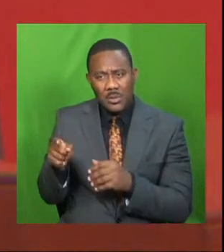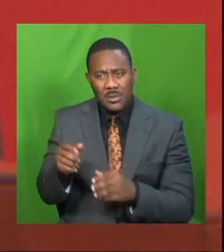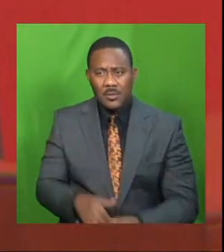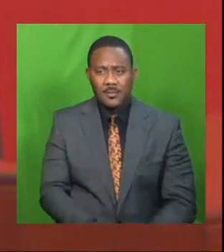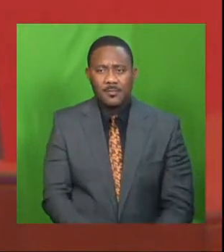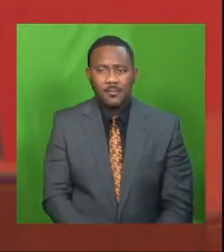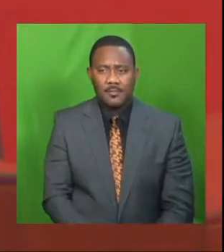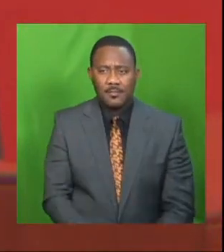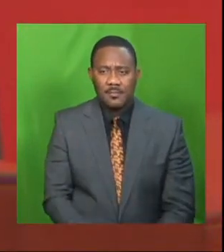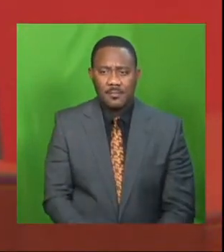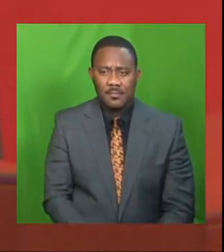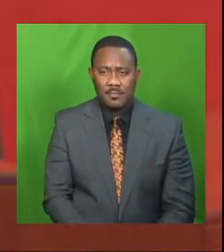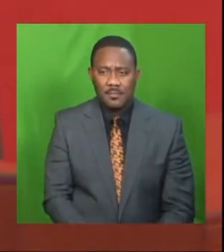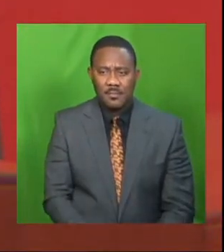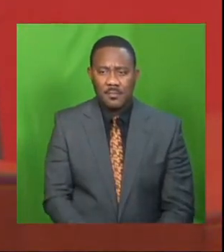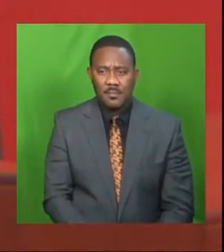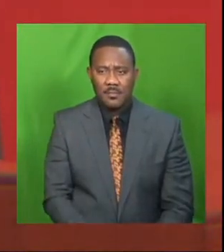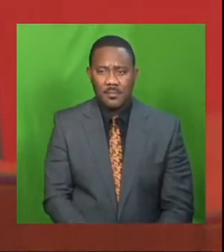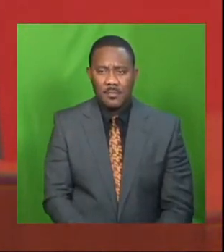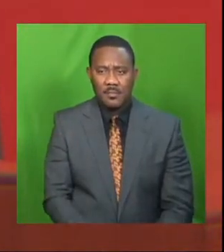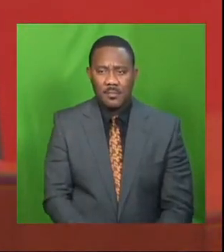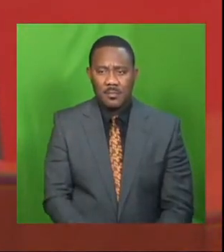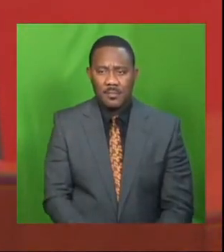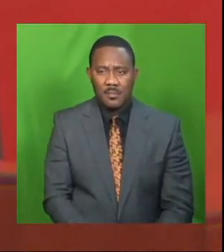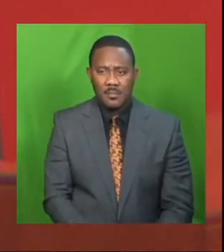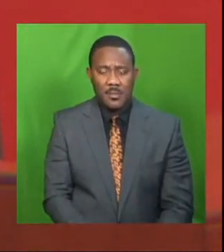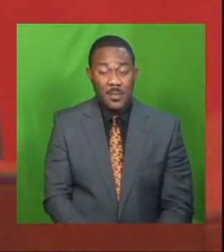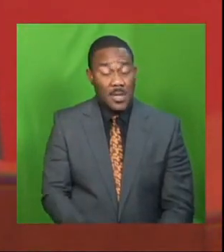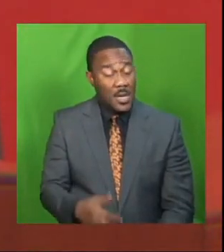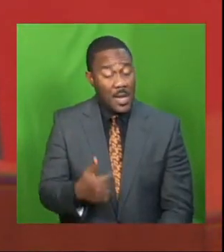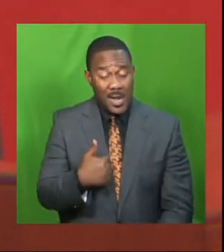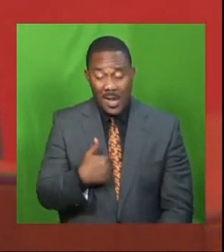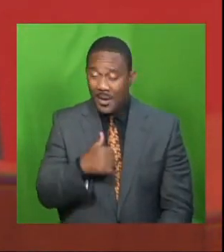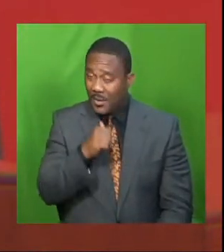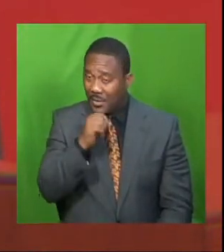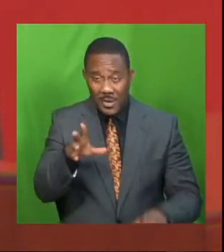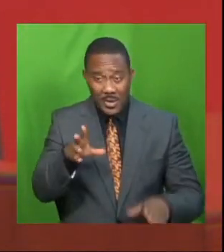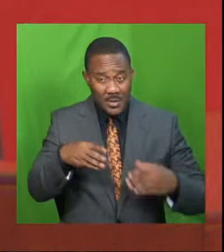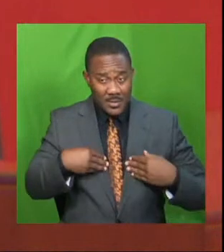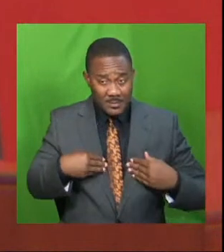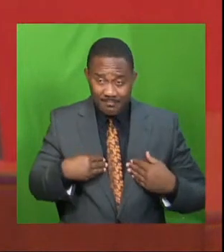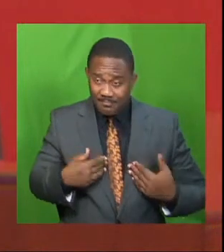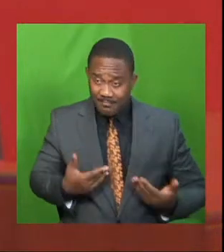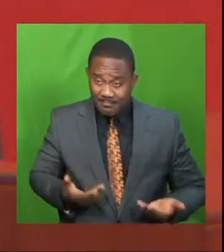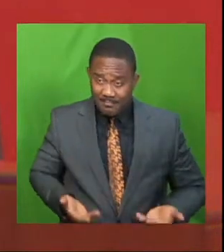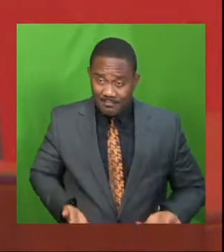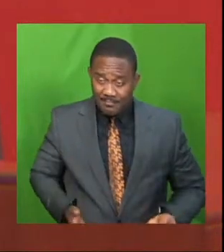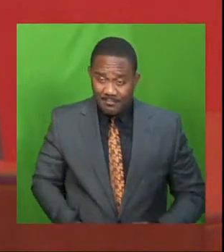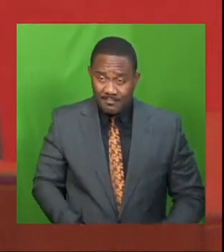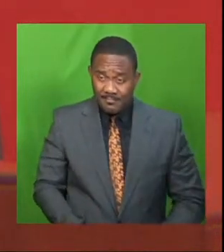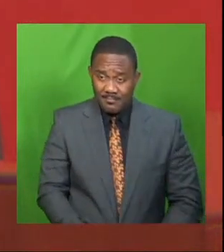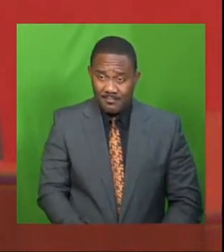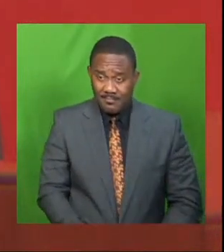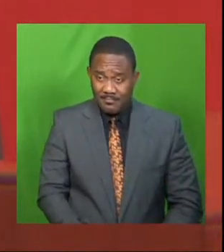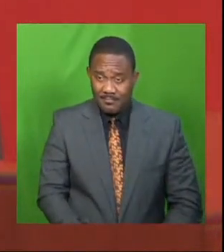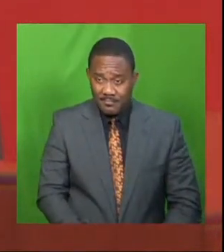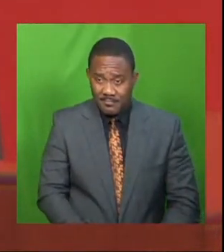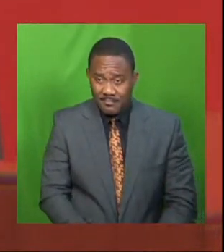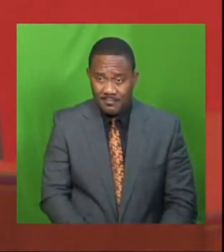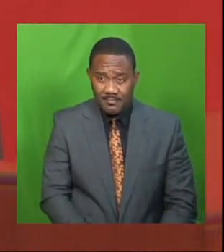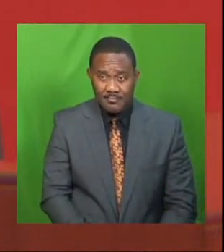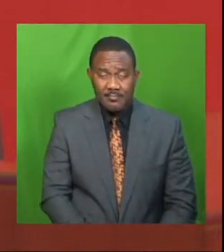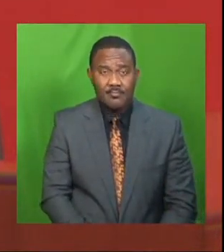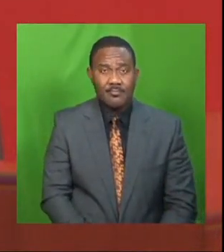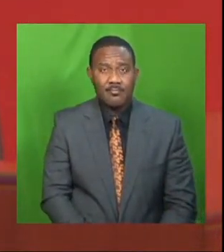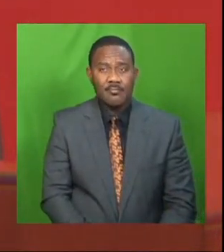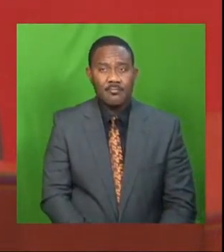Minister, I haven't called you. I'm not even admitting this question. Oh, Mr. Speaker, in any case, no. Mr. Speaker,